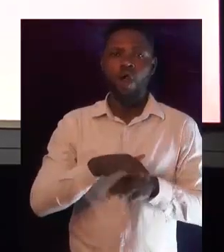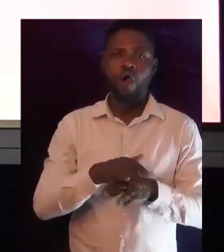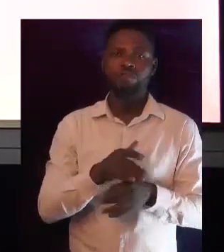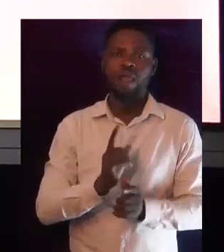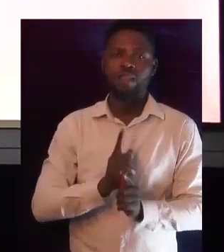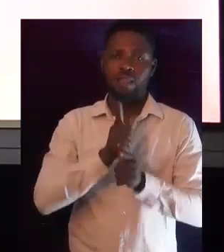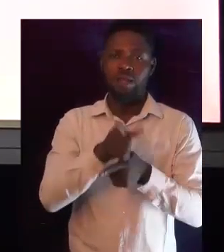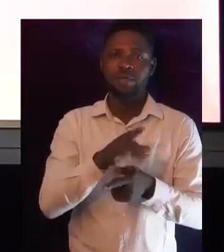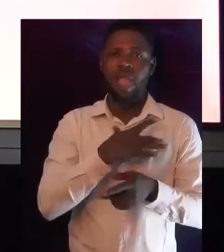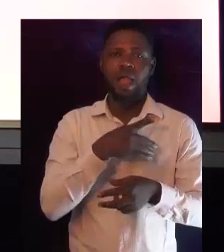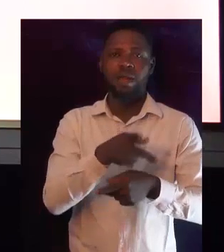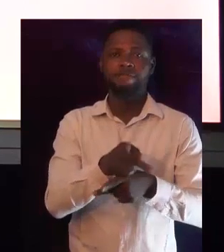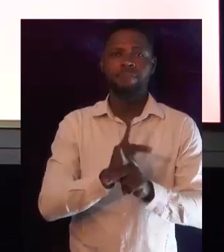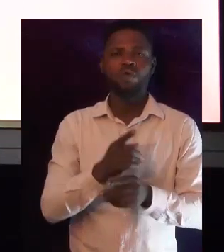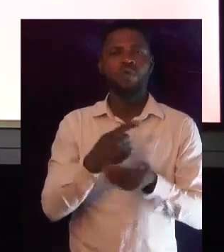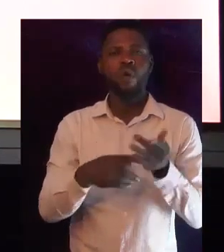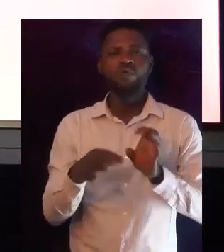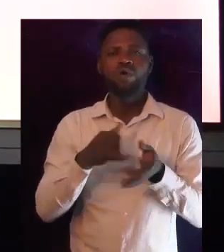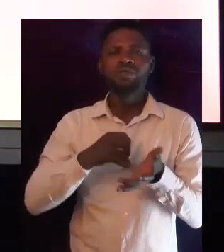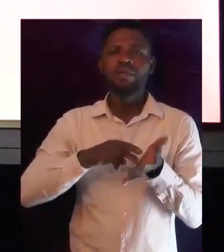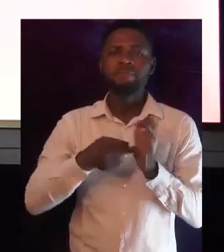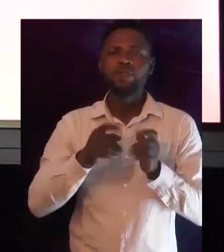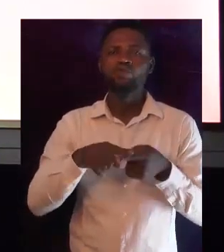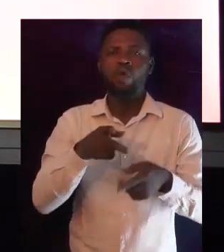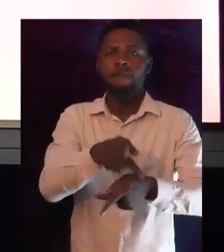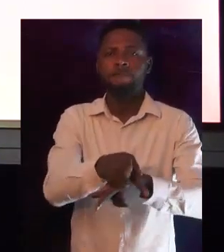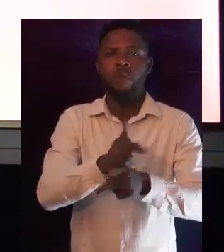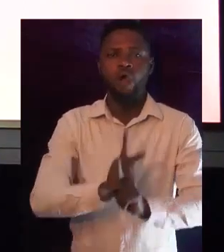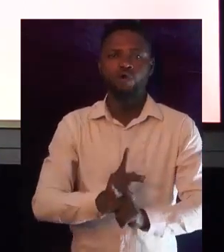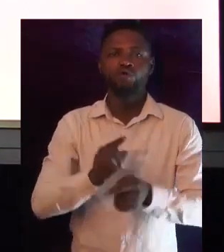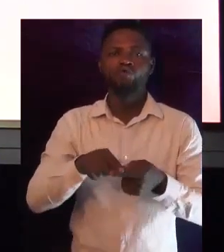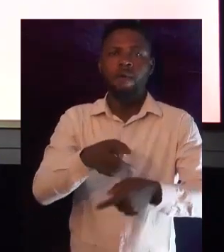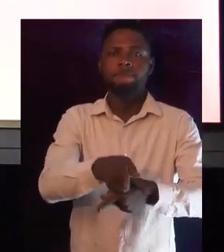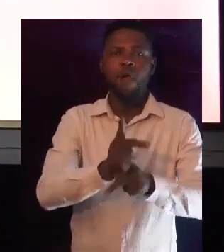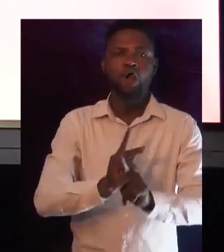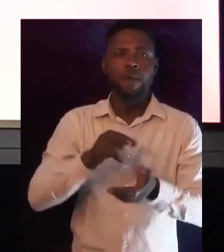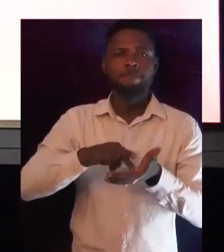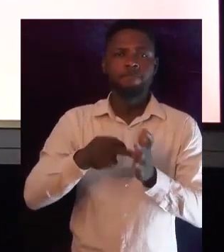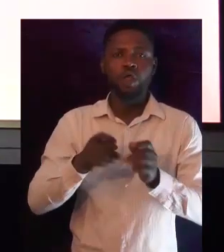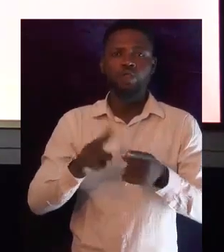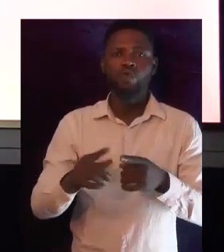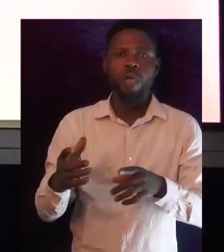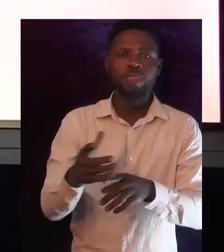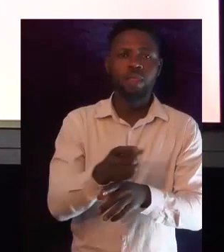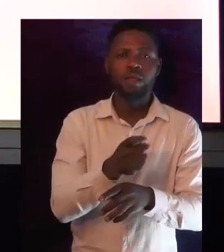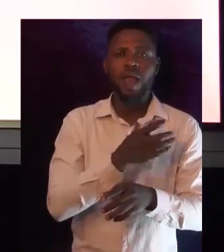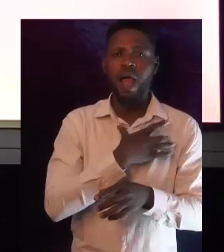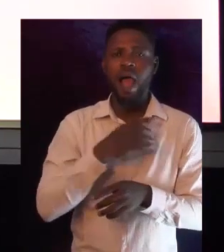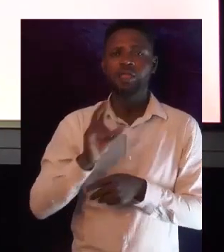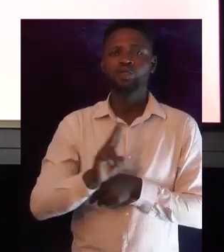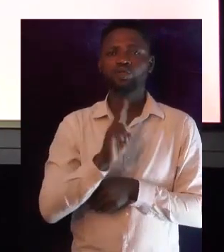Still on lend and borrow. What does it mean to borrow? To borrow means to